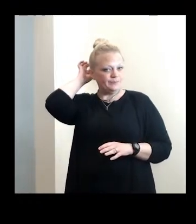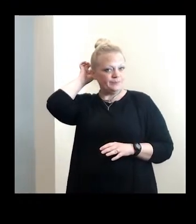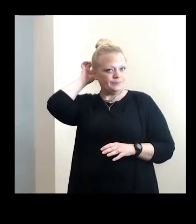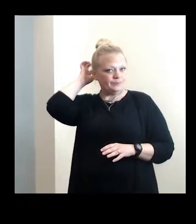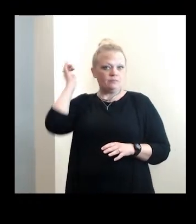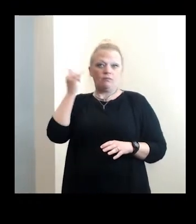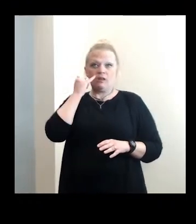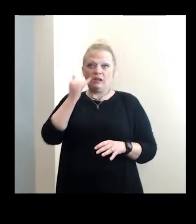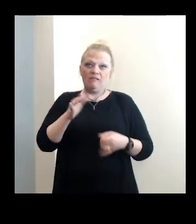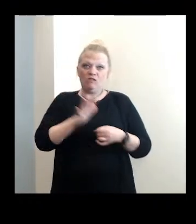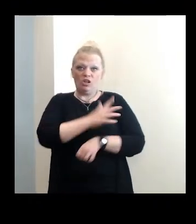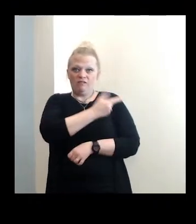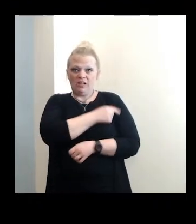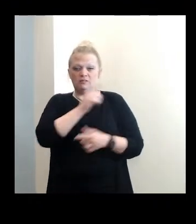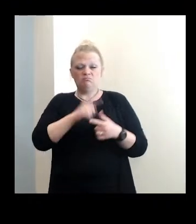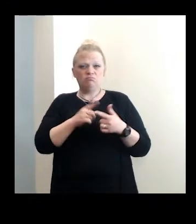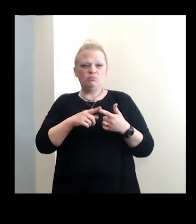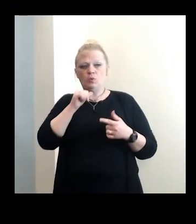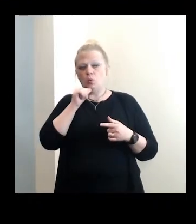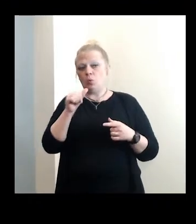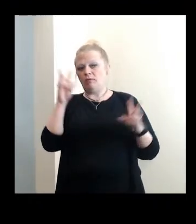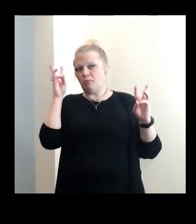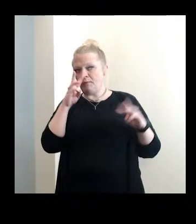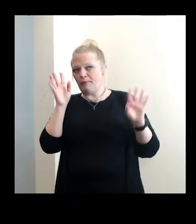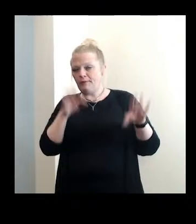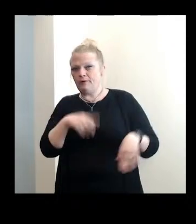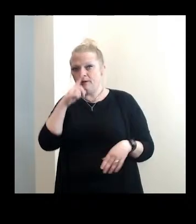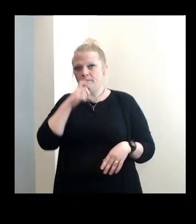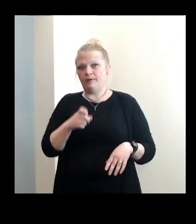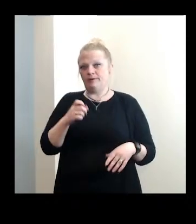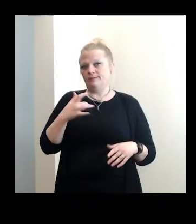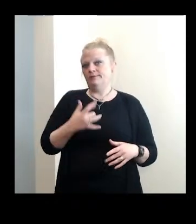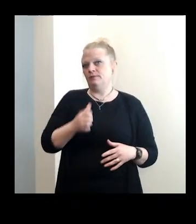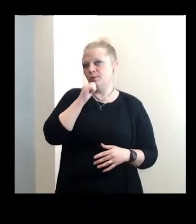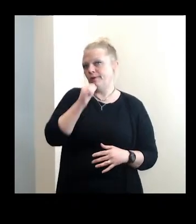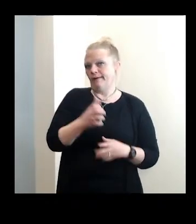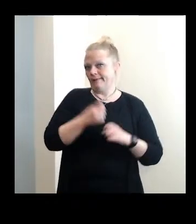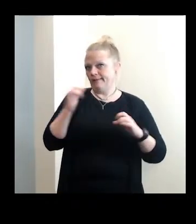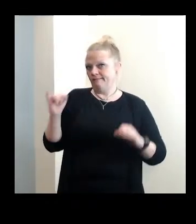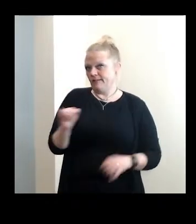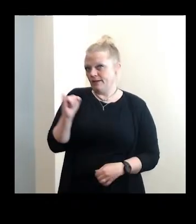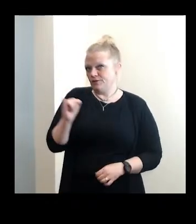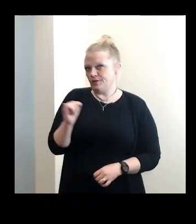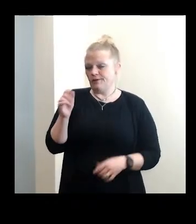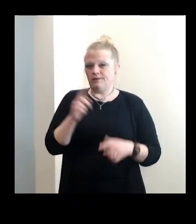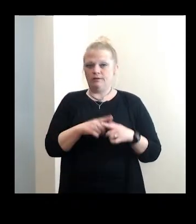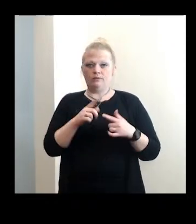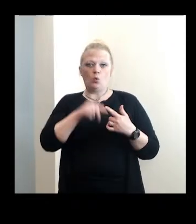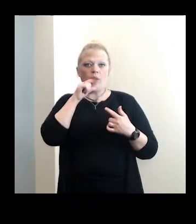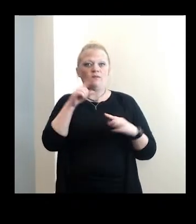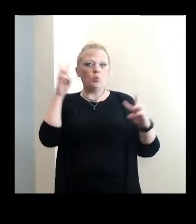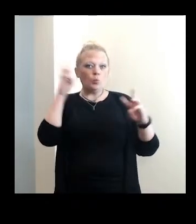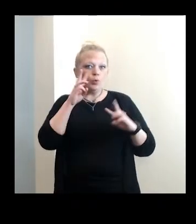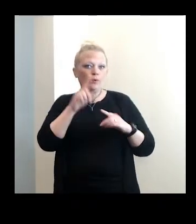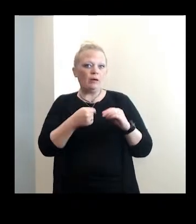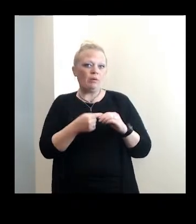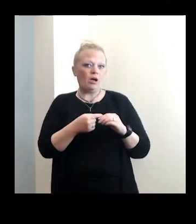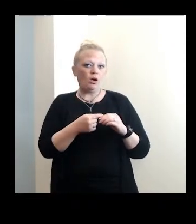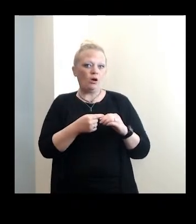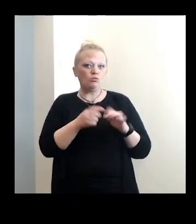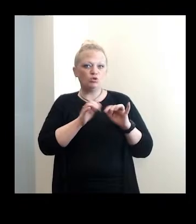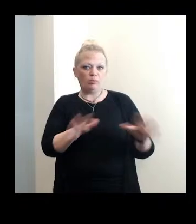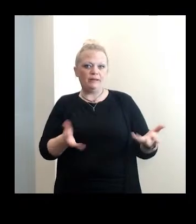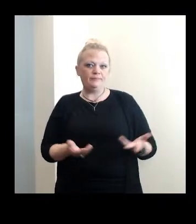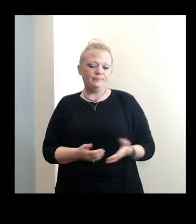they're fully vaccinated, they don't have to worry about it, and because they're much less likely to get infected, and they don't have to worry about